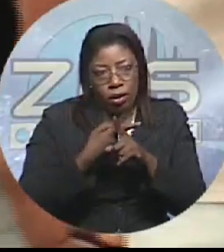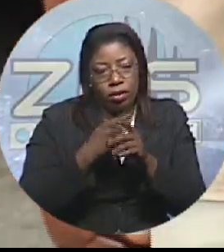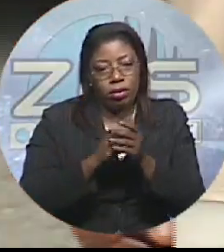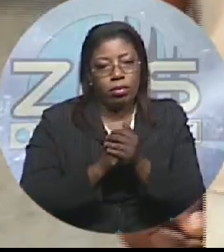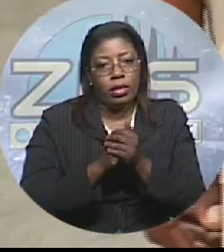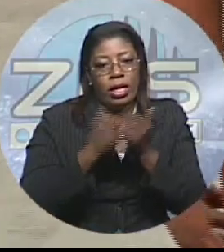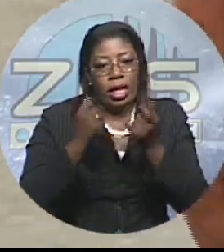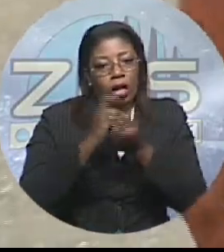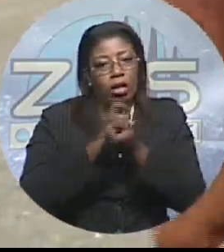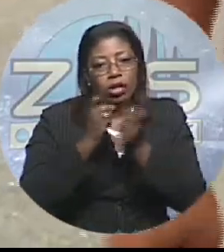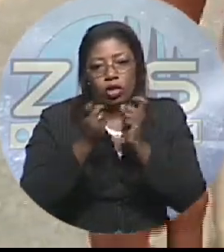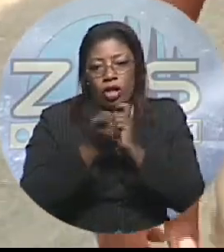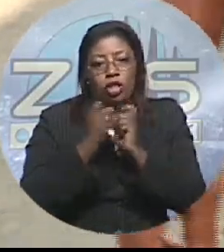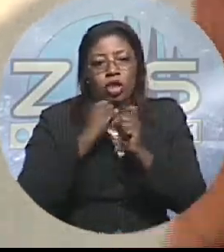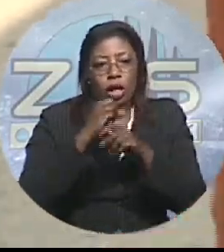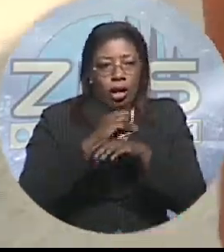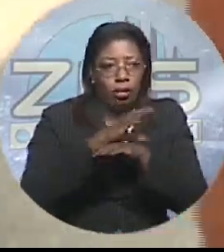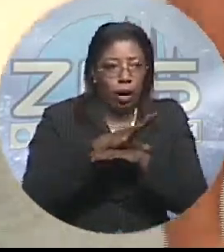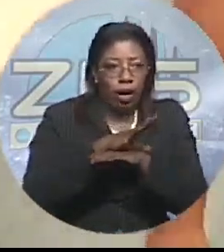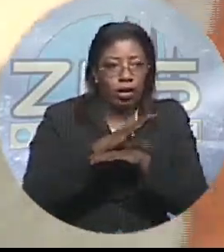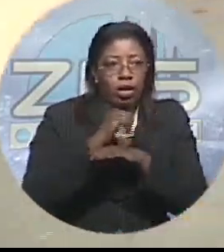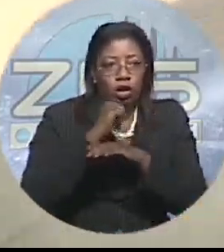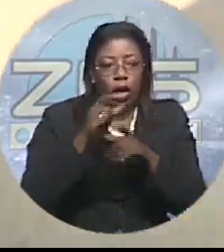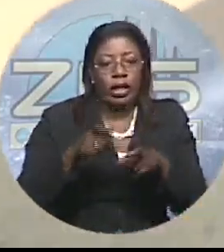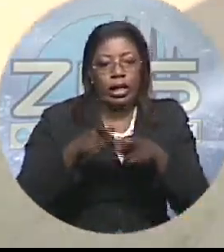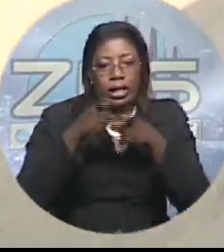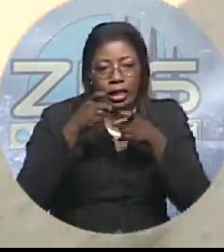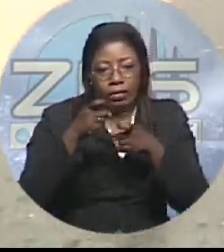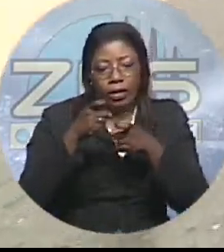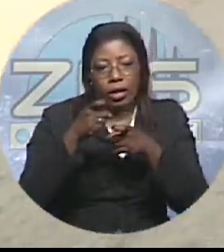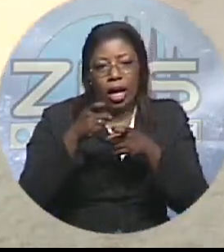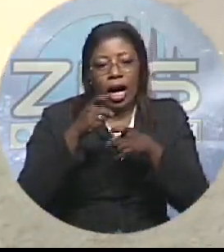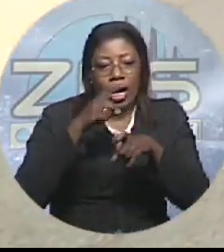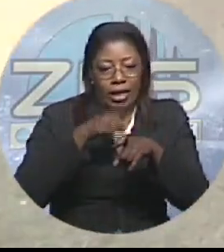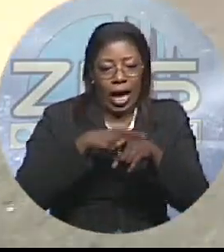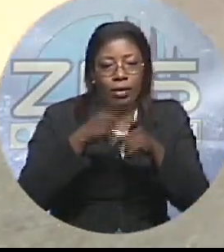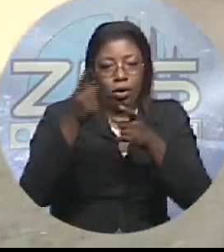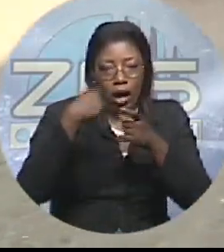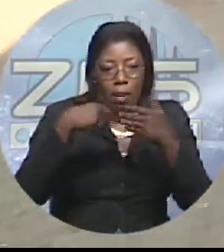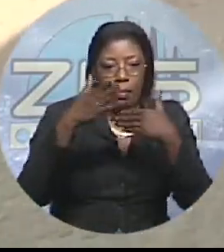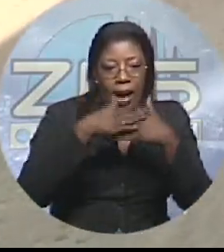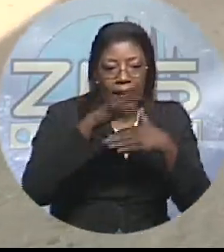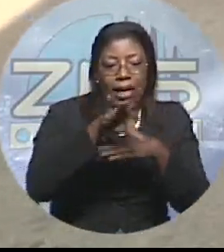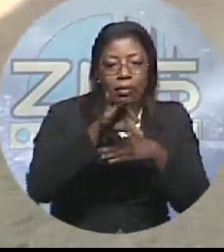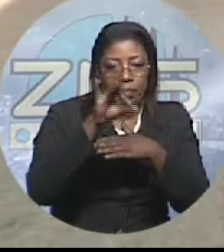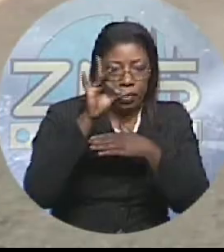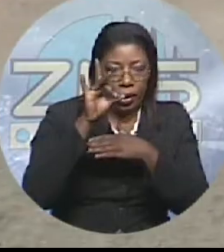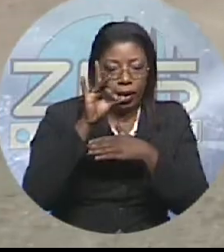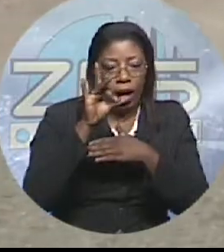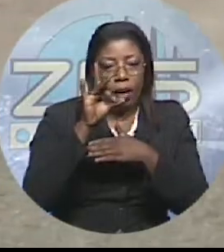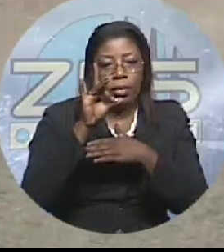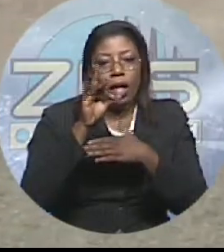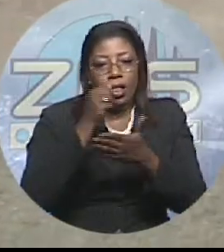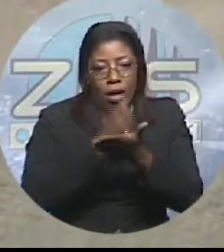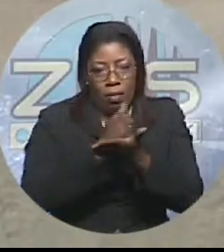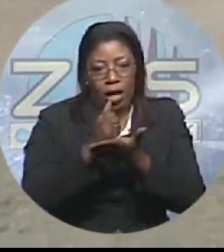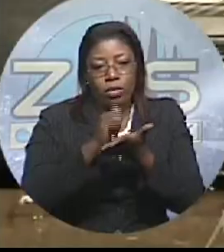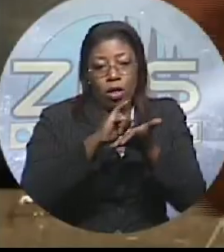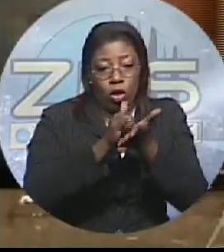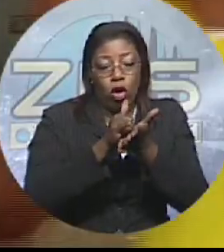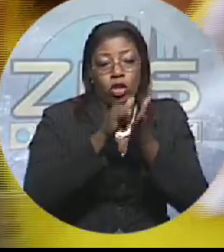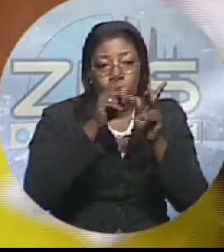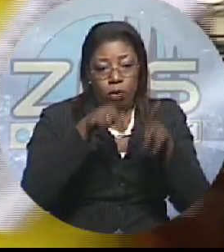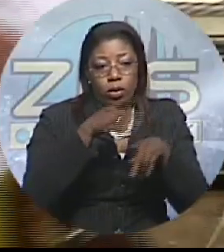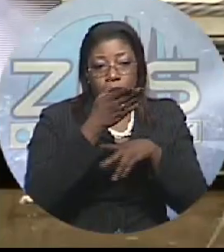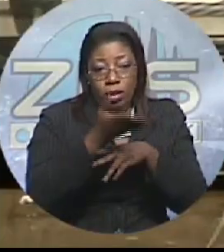won't impact those who were given a pickup date before July 1st. A statement from the Minister of Foreign Affairs says those people, along